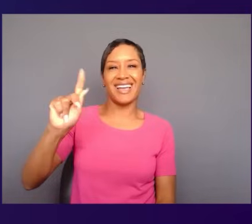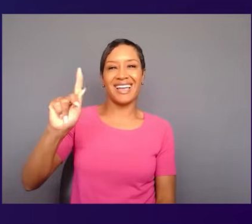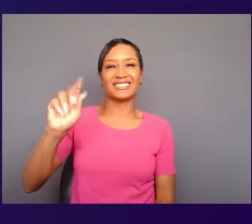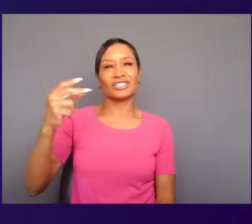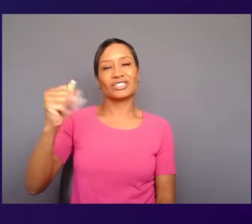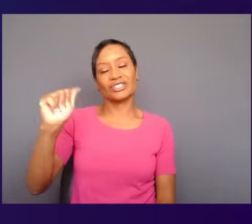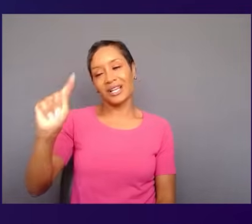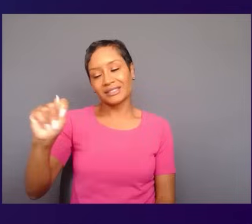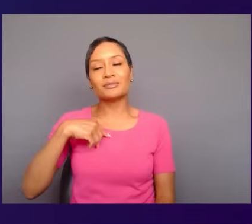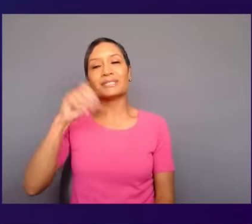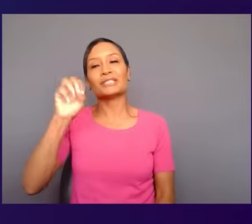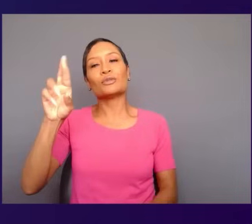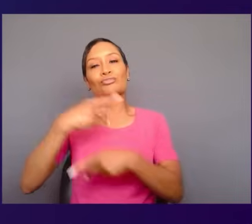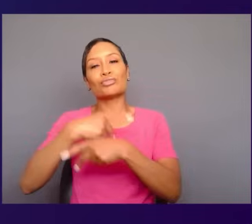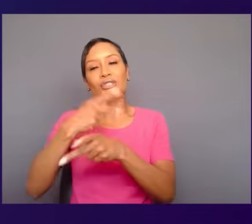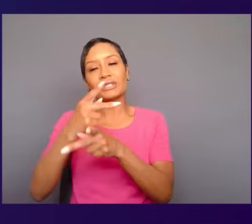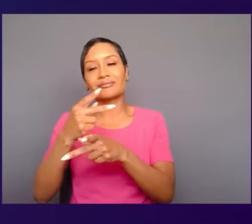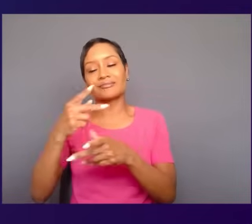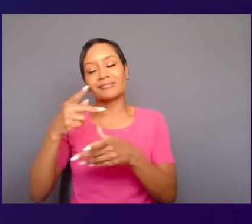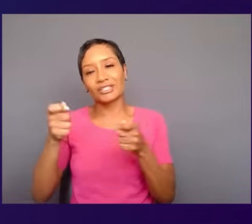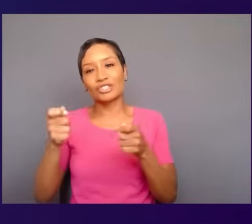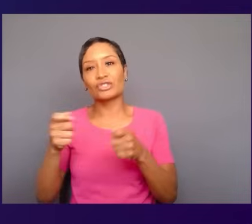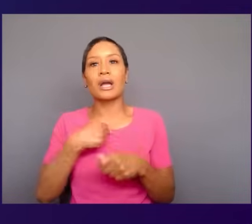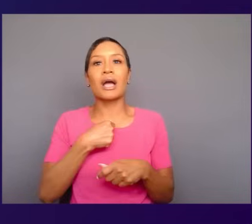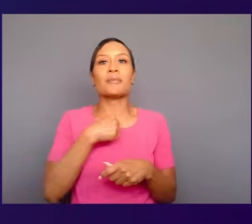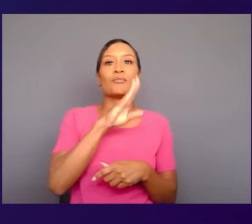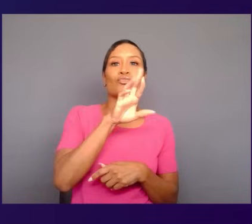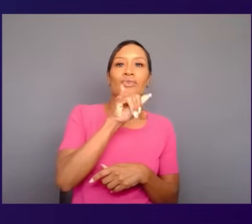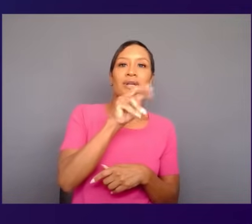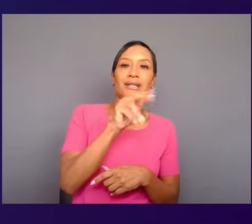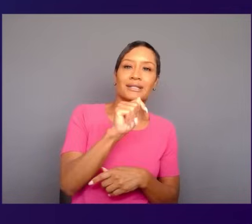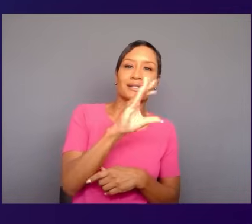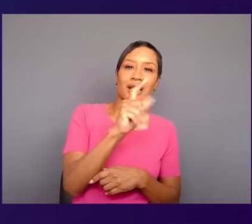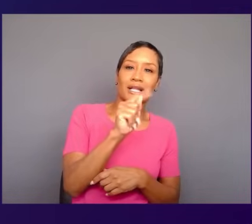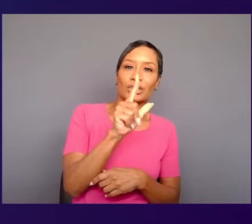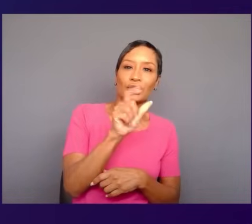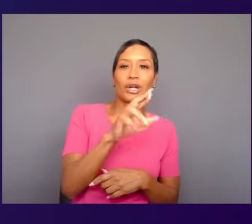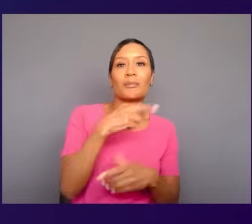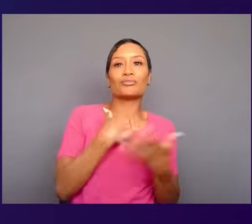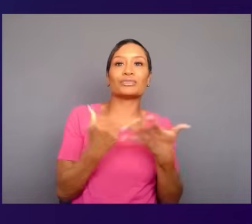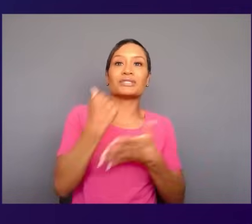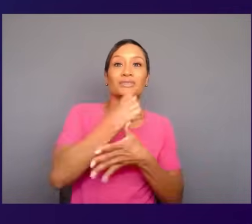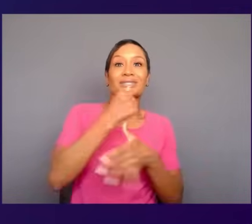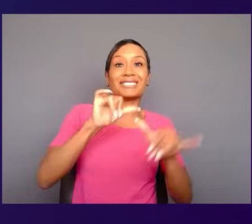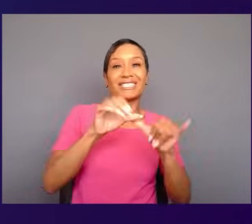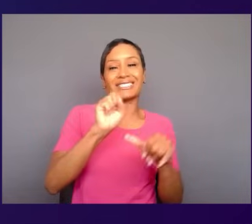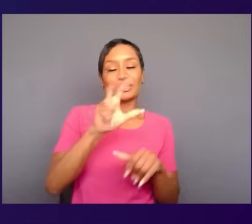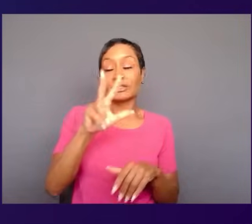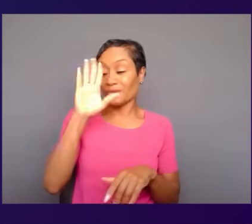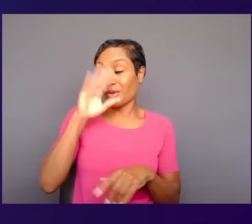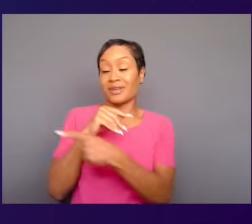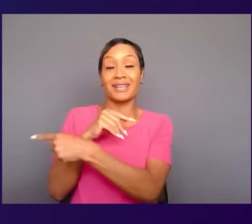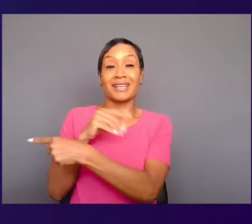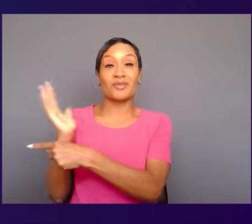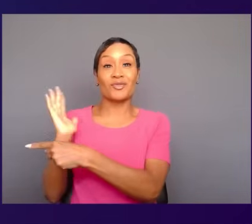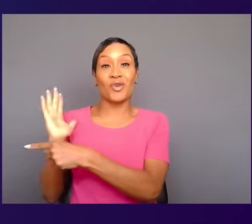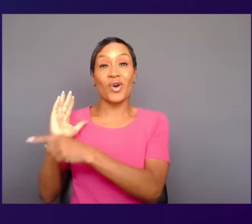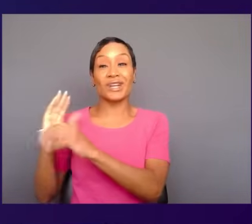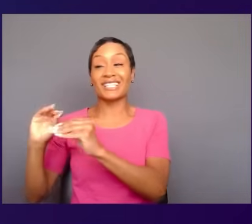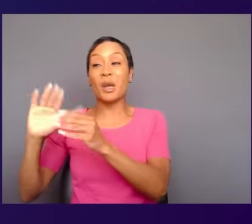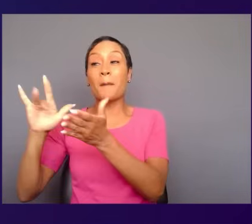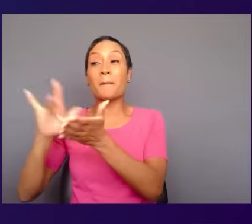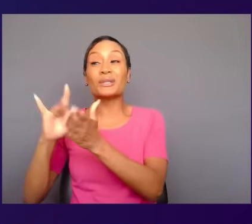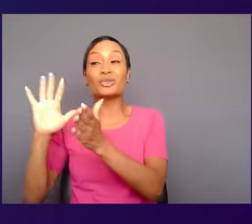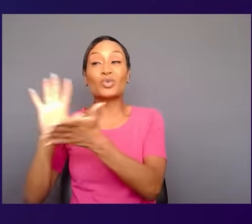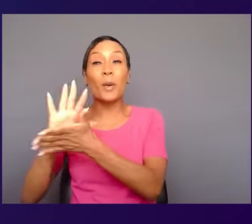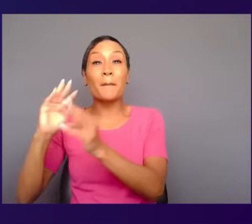Manager. I'm Bryant Cutler. I'm a Principal Engineer in S3. Fun fact about Akshat is that he used to teach middle school math to